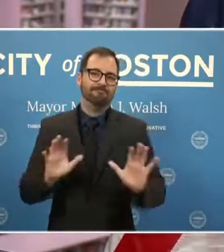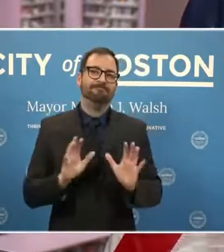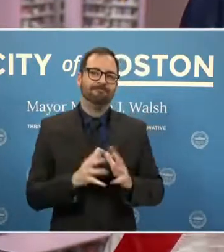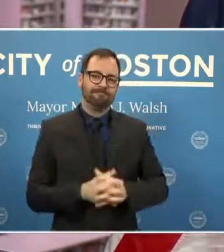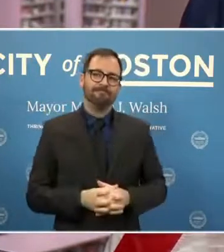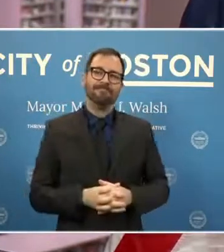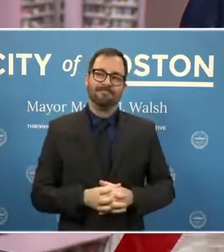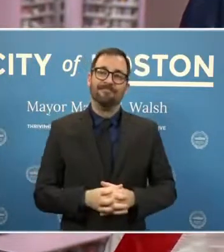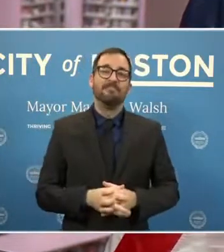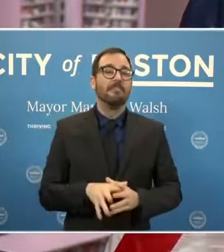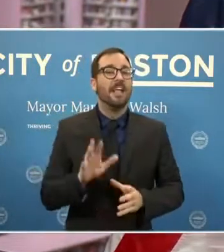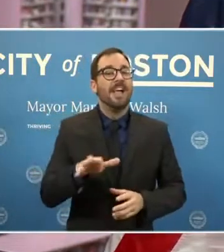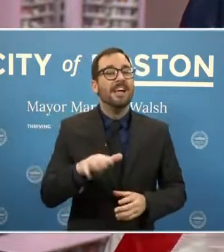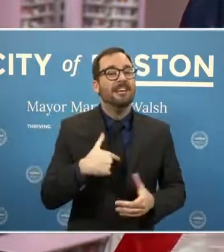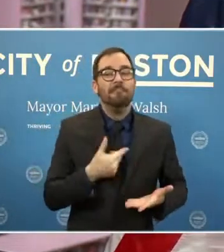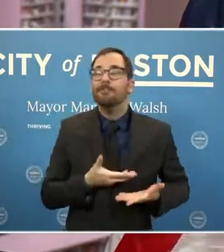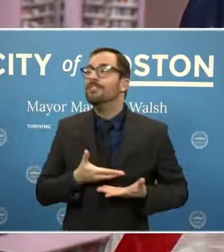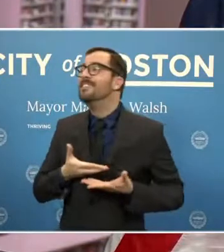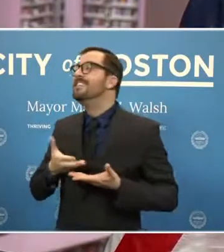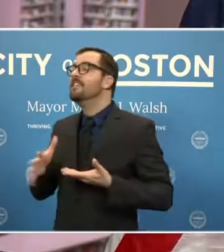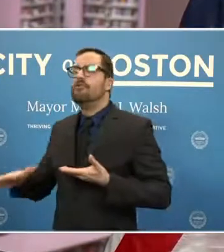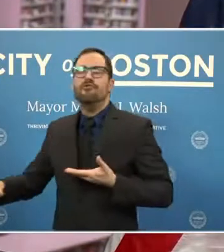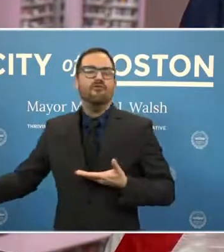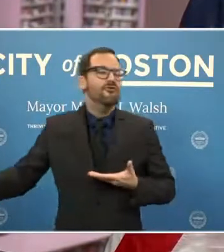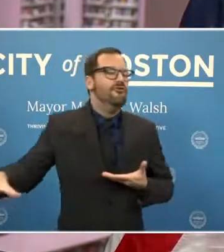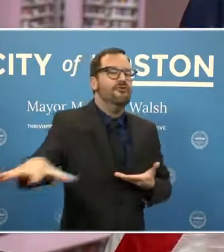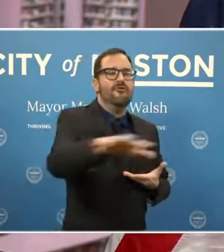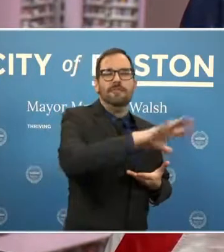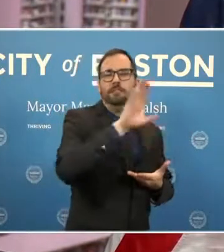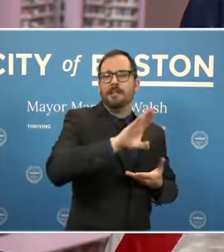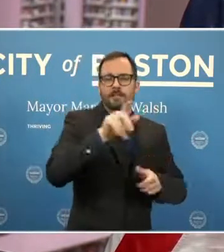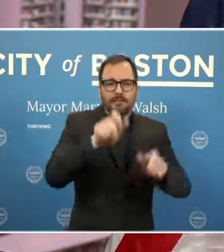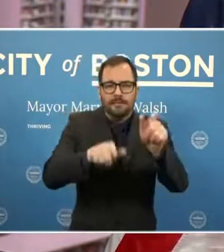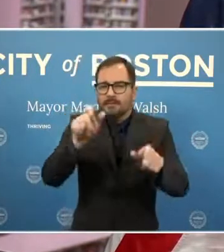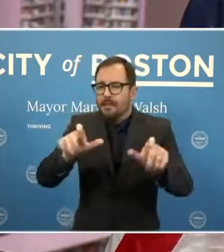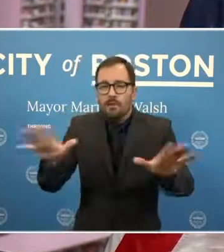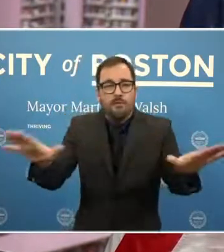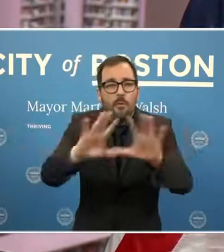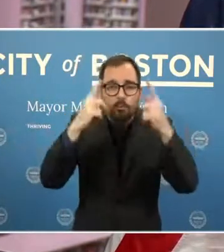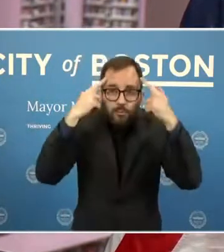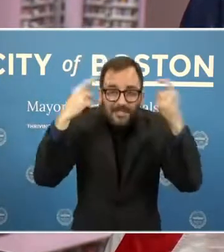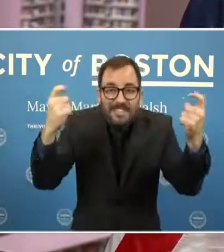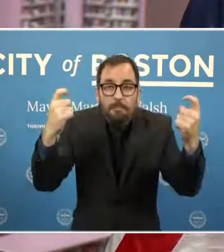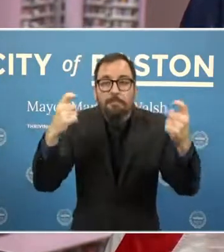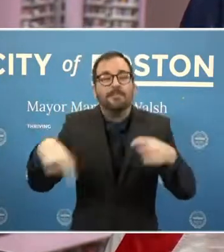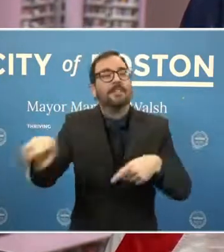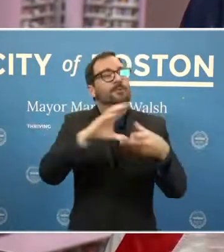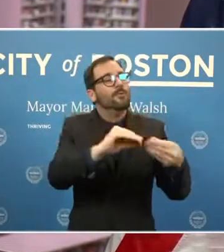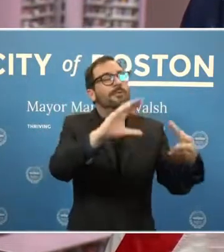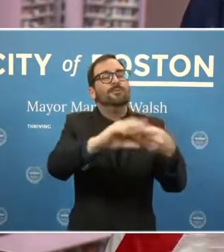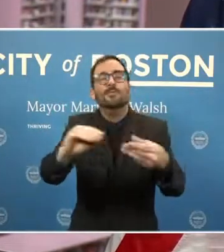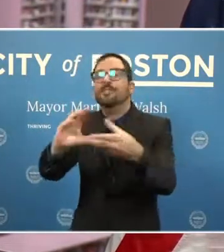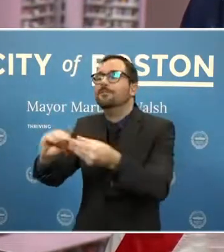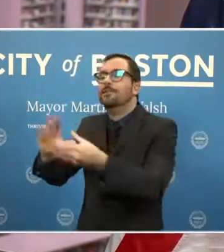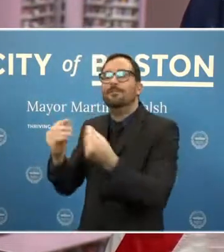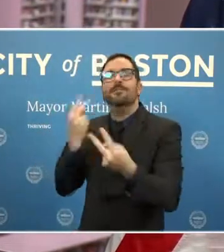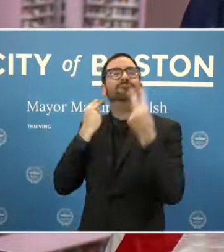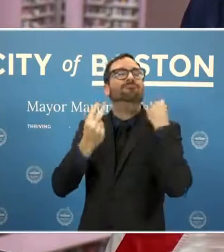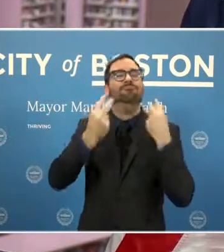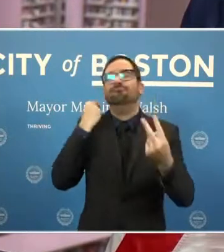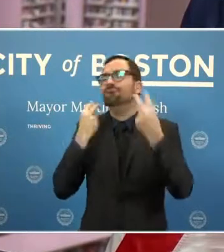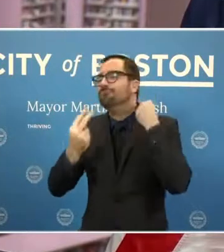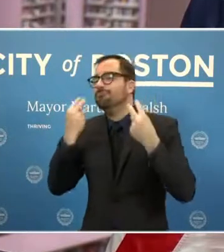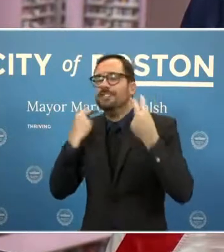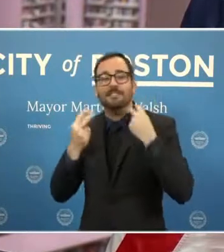shared a dream with me, every senior who shared a memory with me, every business owner who welcomed me in,